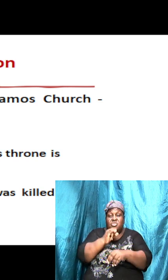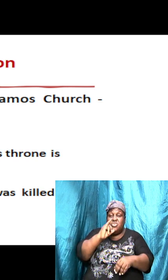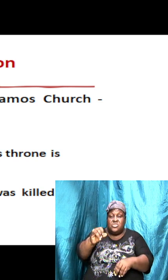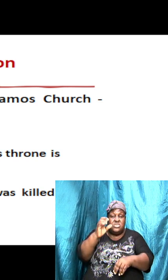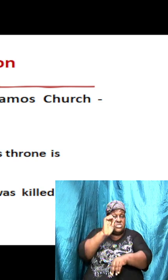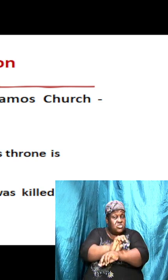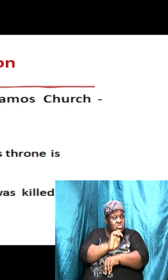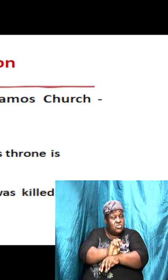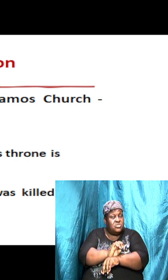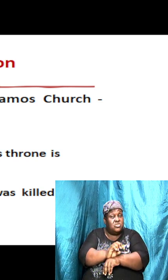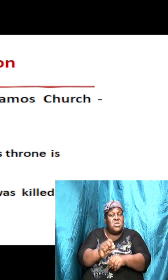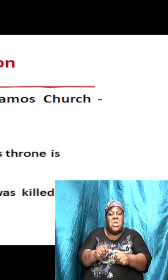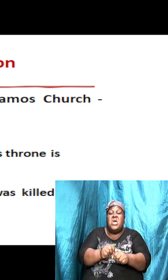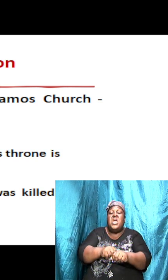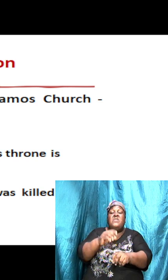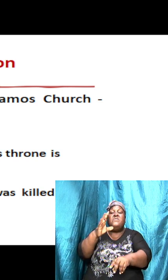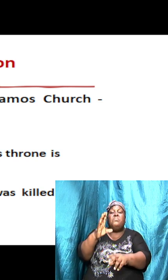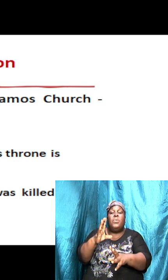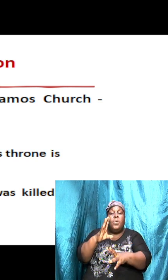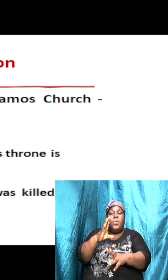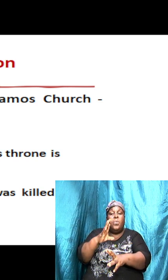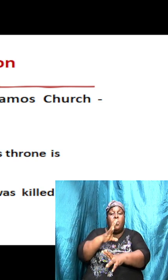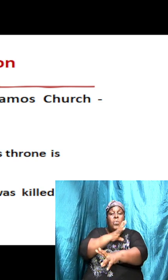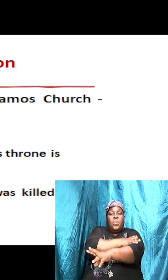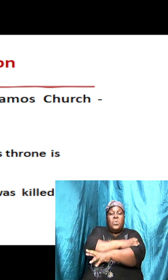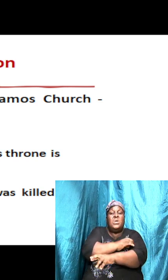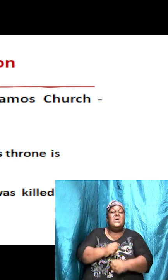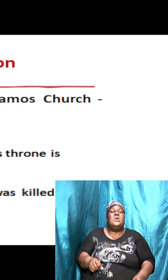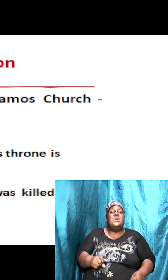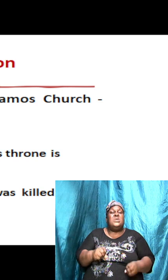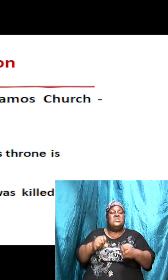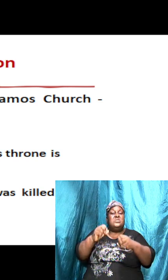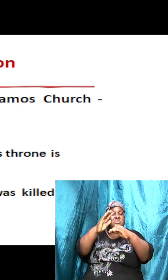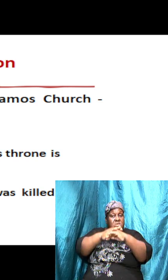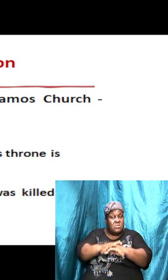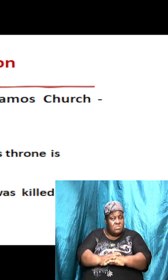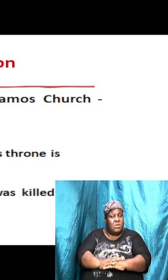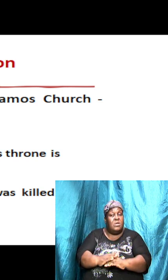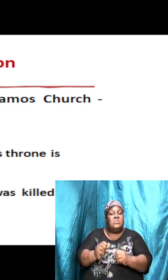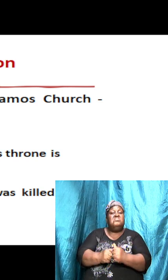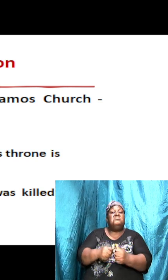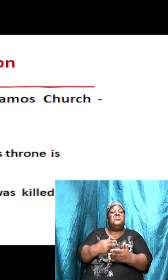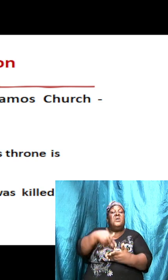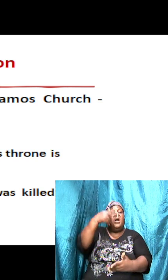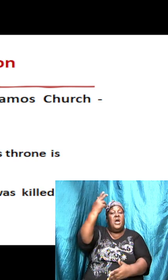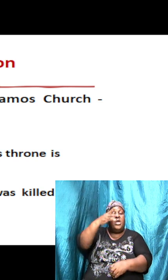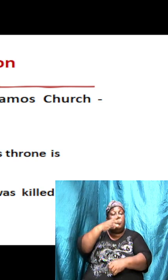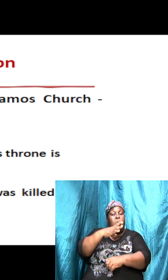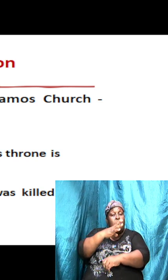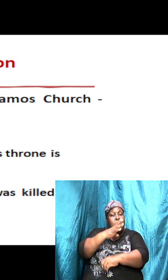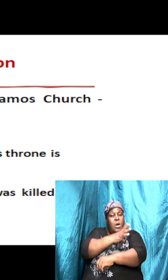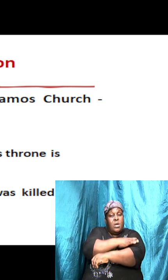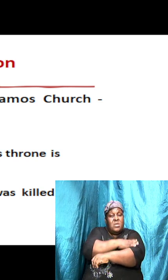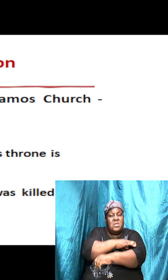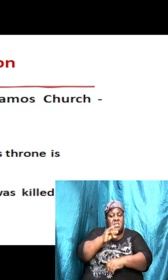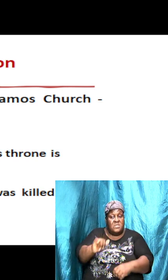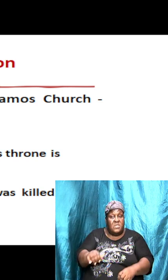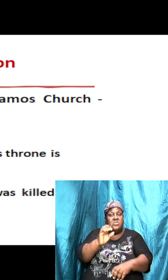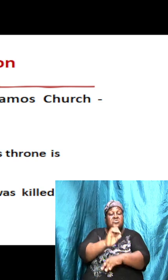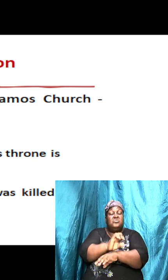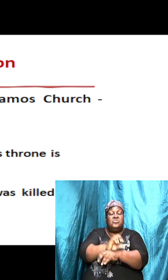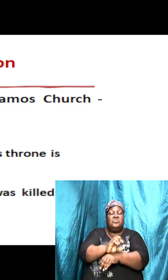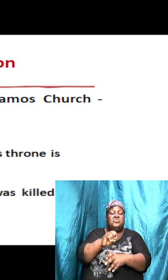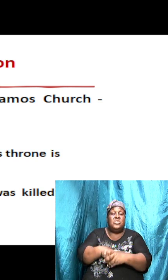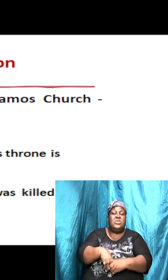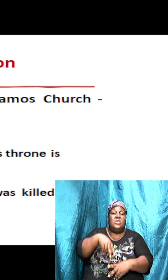and every power is subject to the higher power. And that church that was there at Pergamos, I want